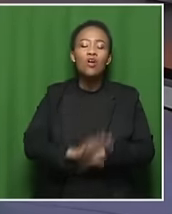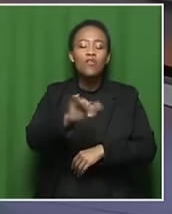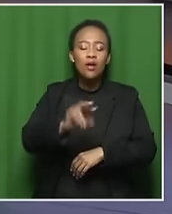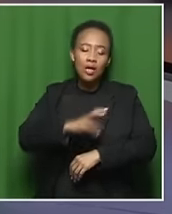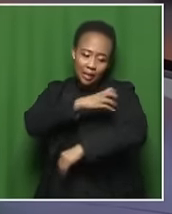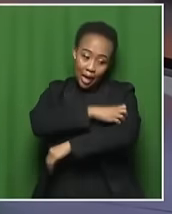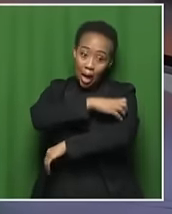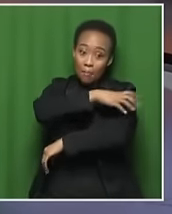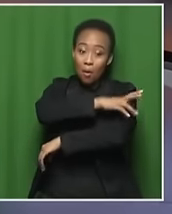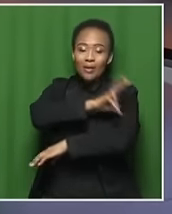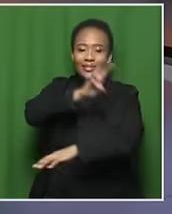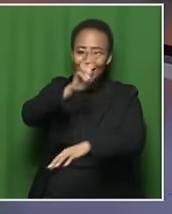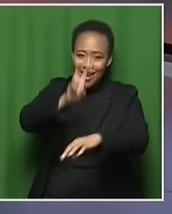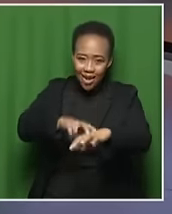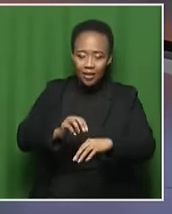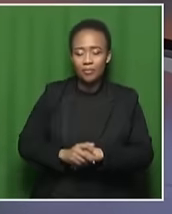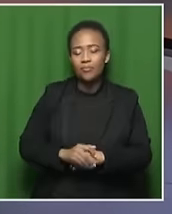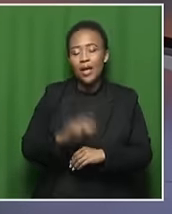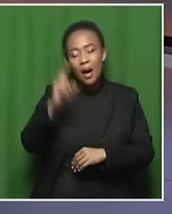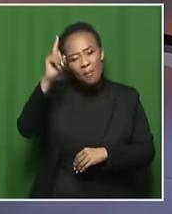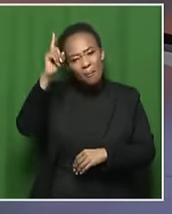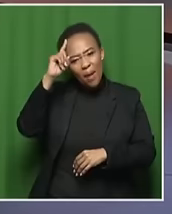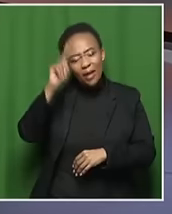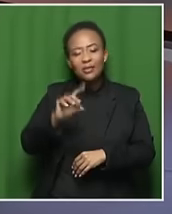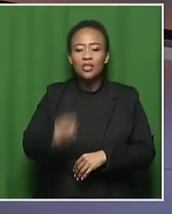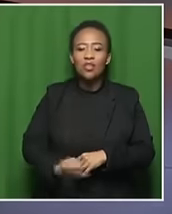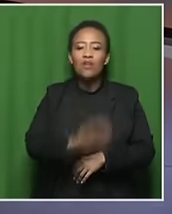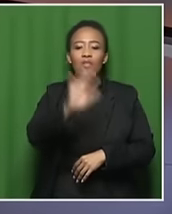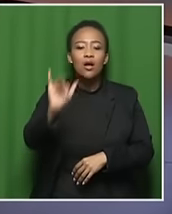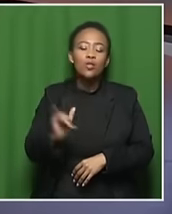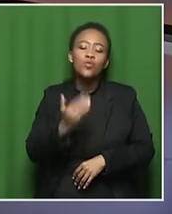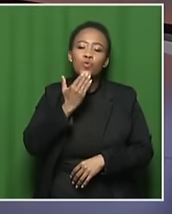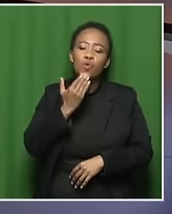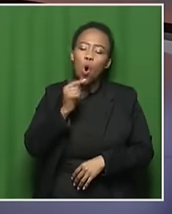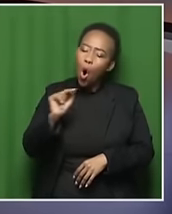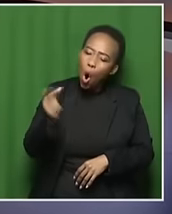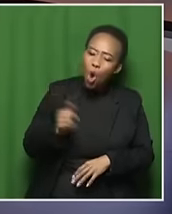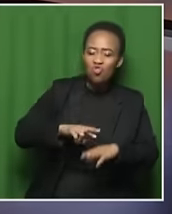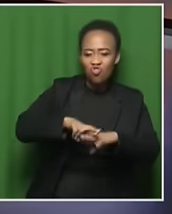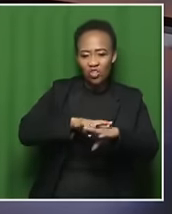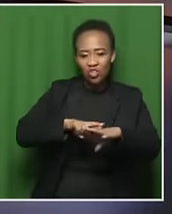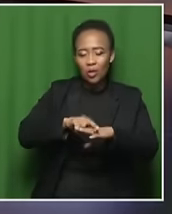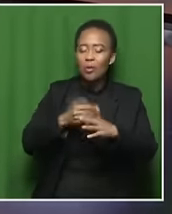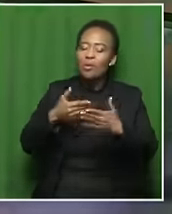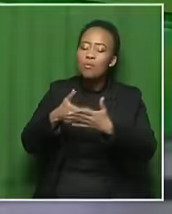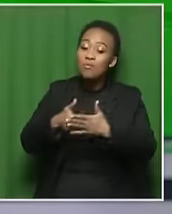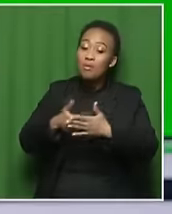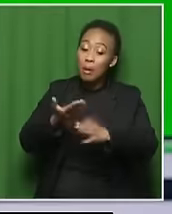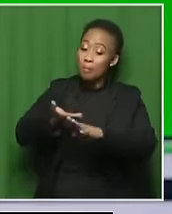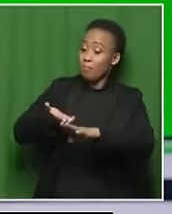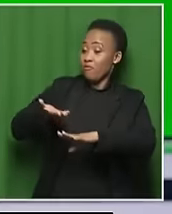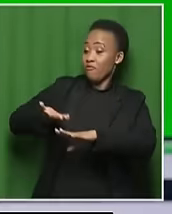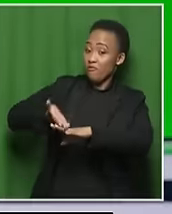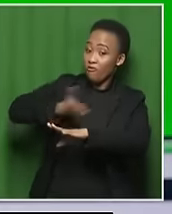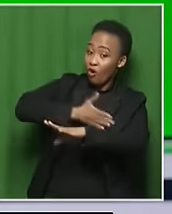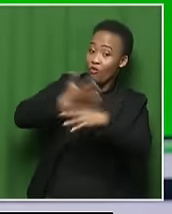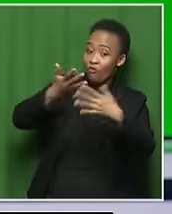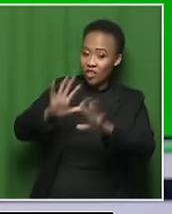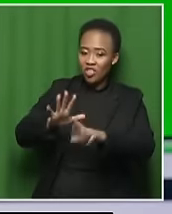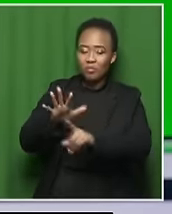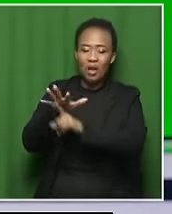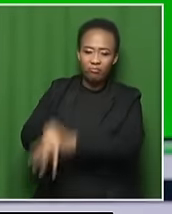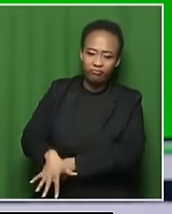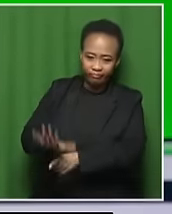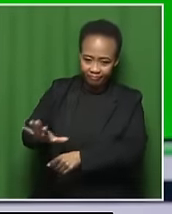And by black South Africans, we refer to all the racial categories of South Africans who were discriminated against in our past. Because at the end of the day,